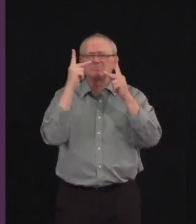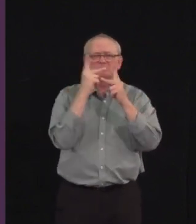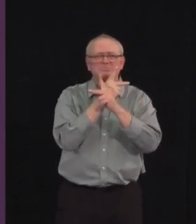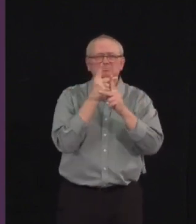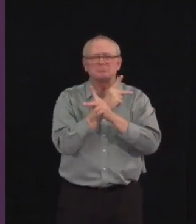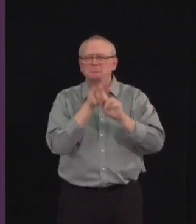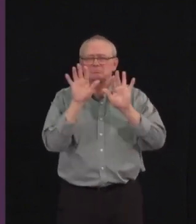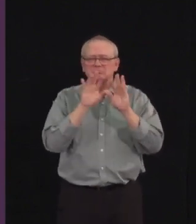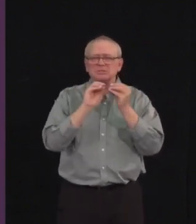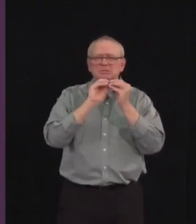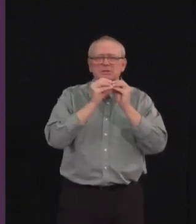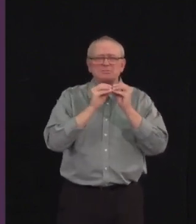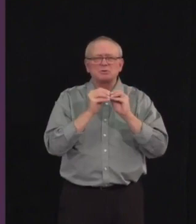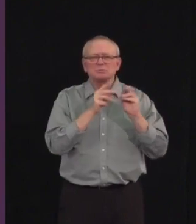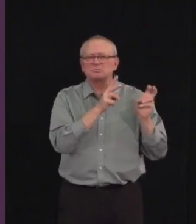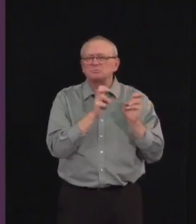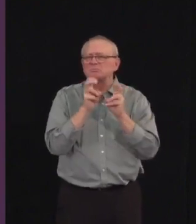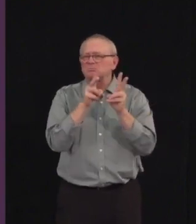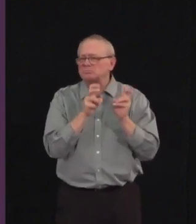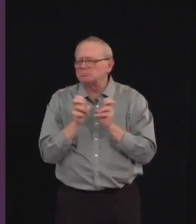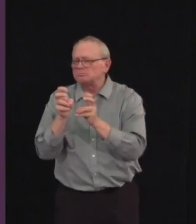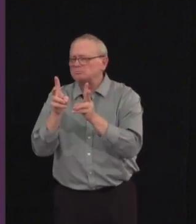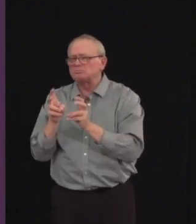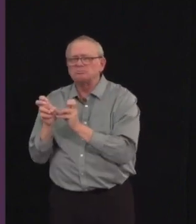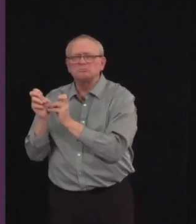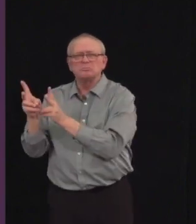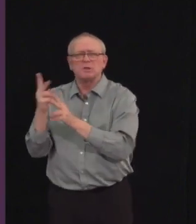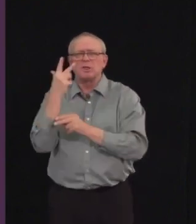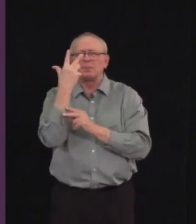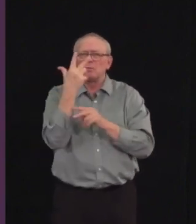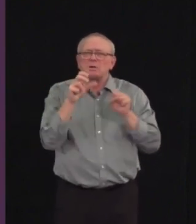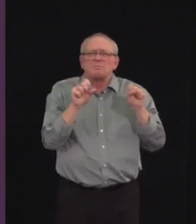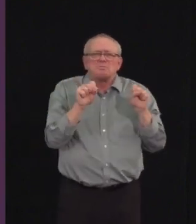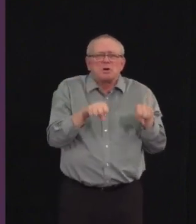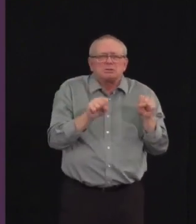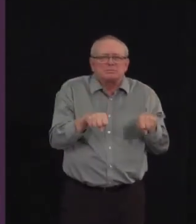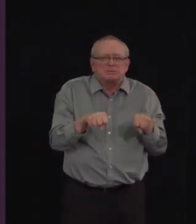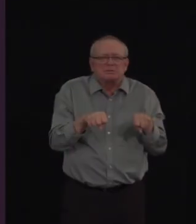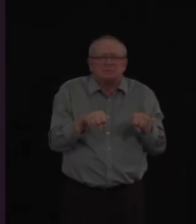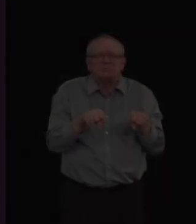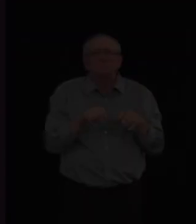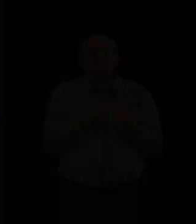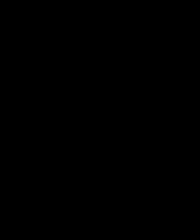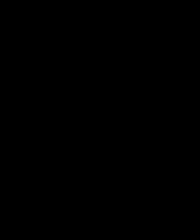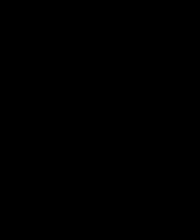a new low track, which is much closer to what we've actually been experiencing.